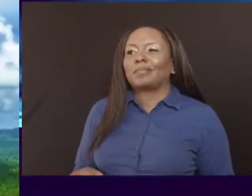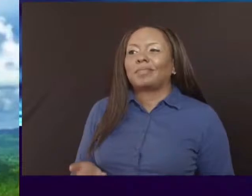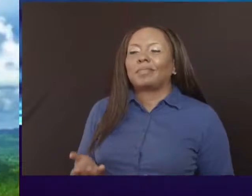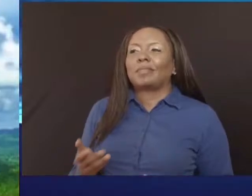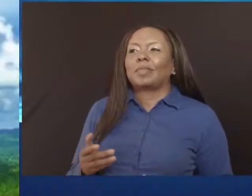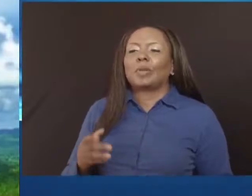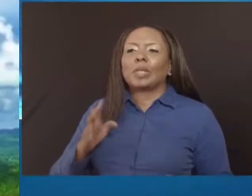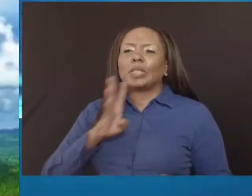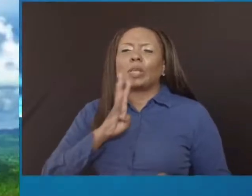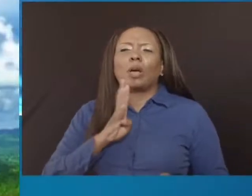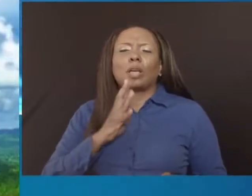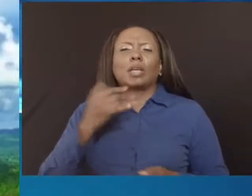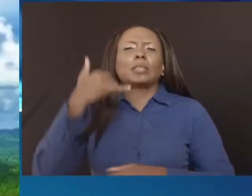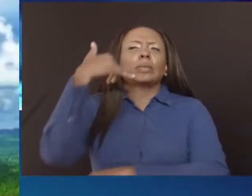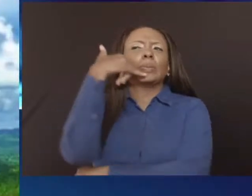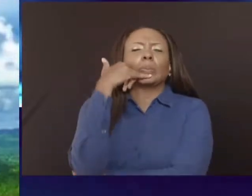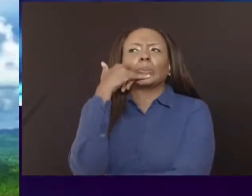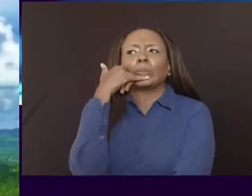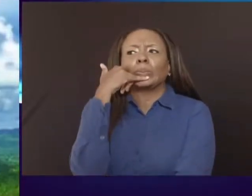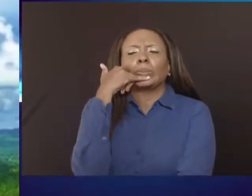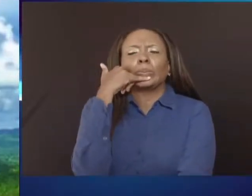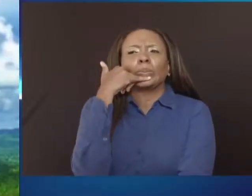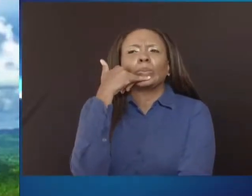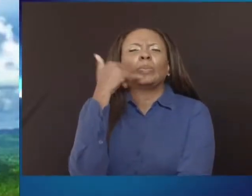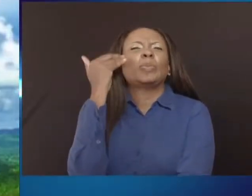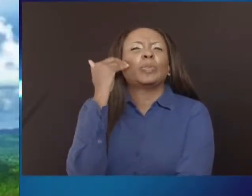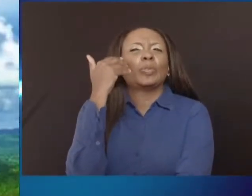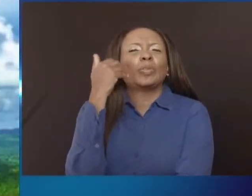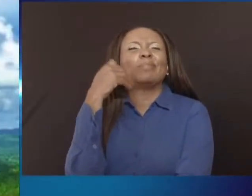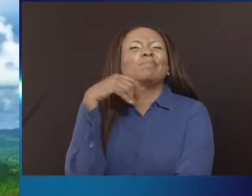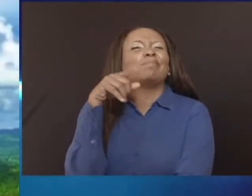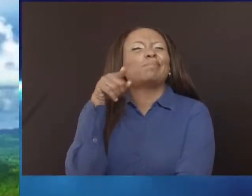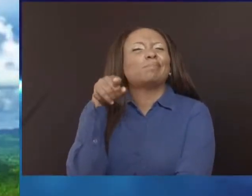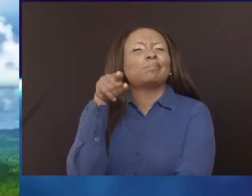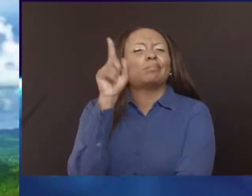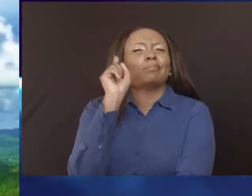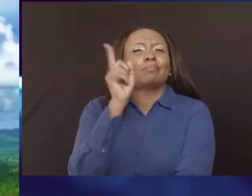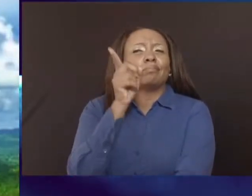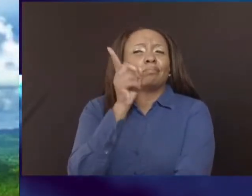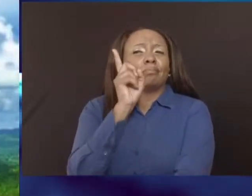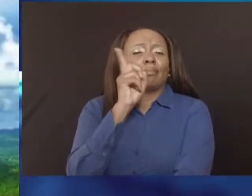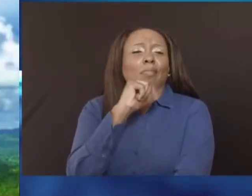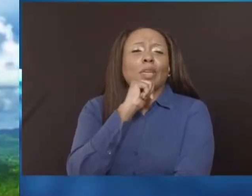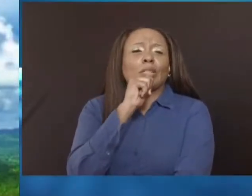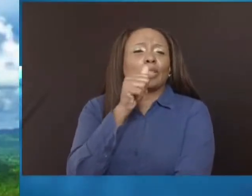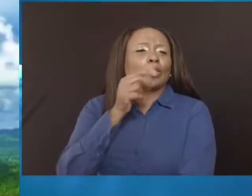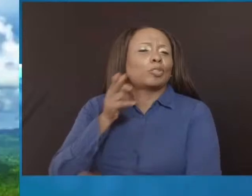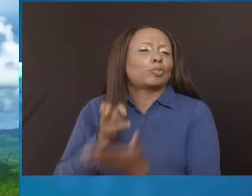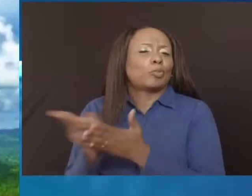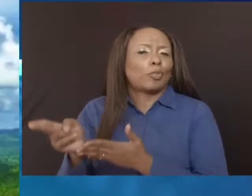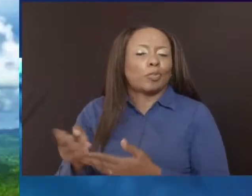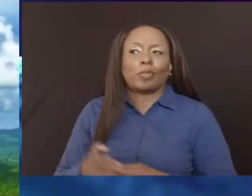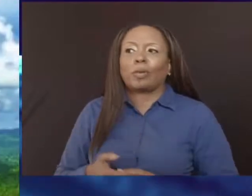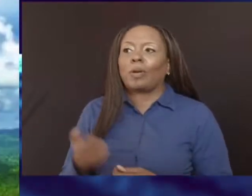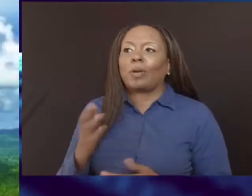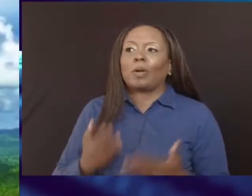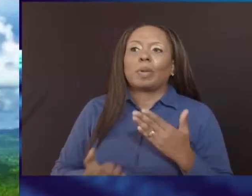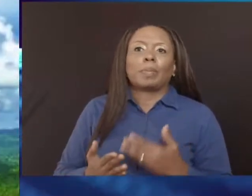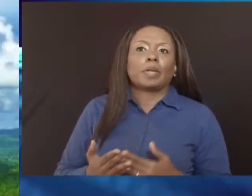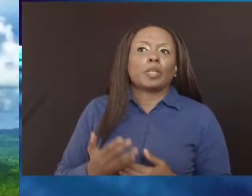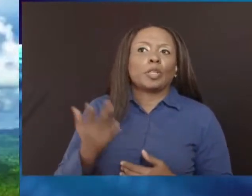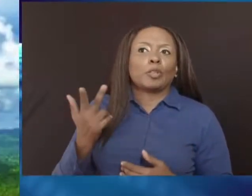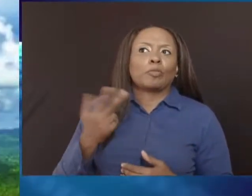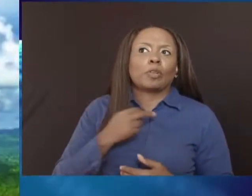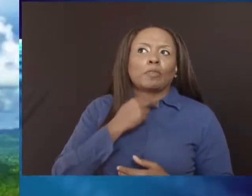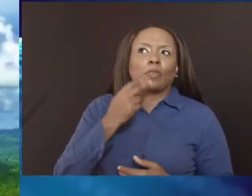a sense that they're not communicating as accurately as they should. Not to mention, you may hear 3 or 4 voices in the